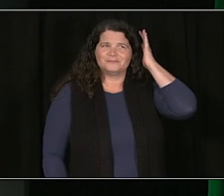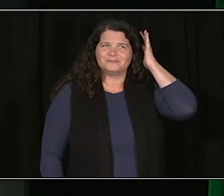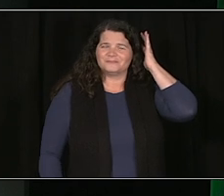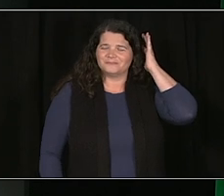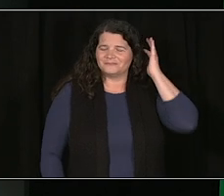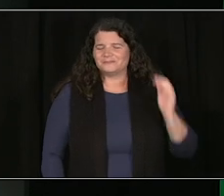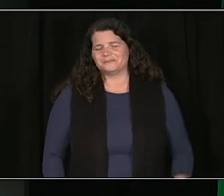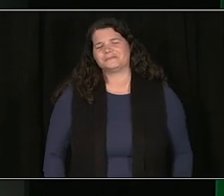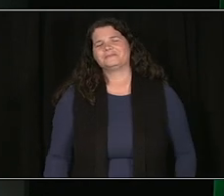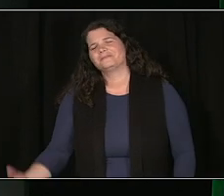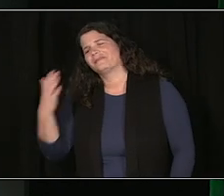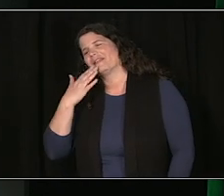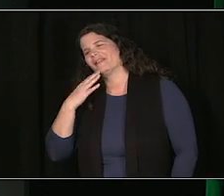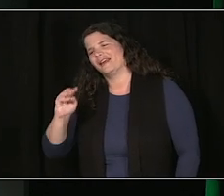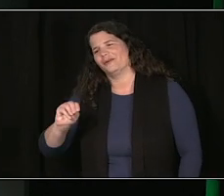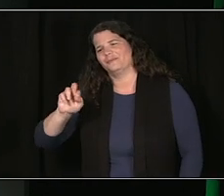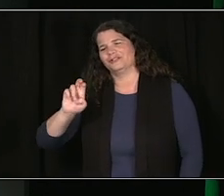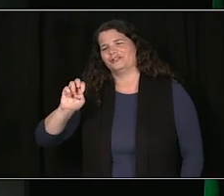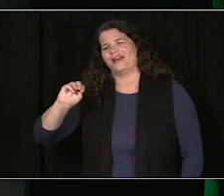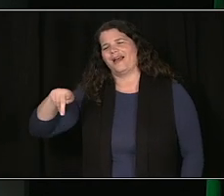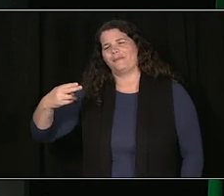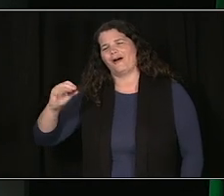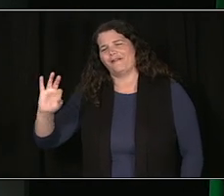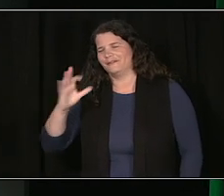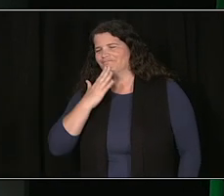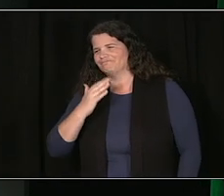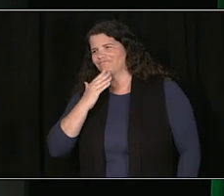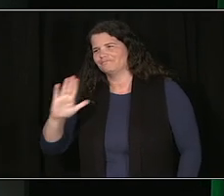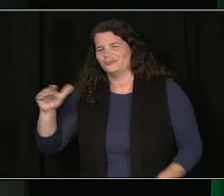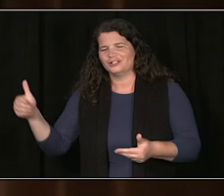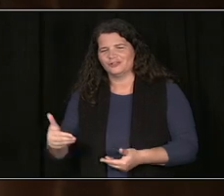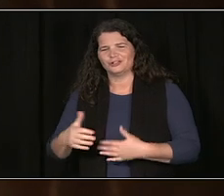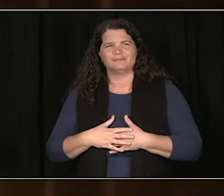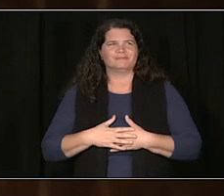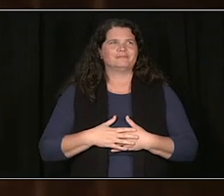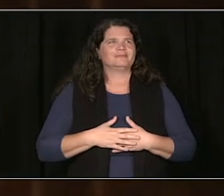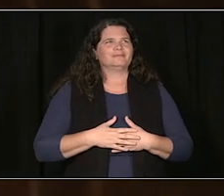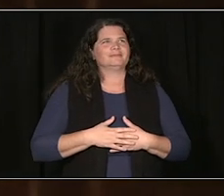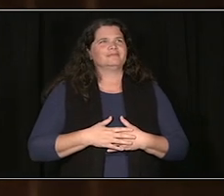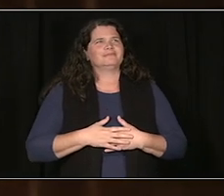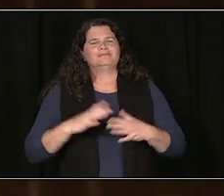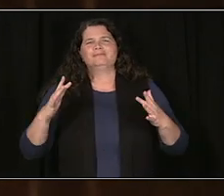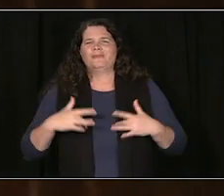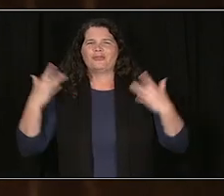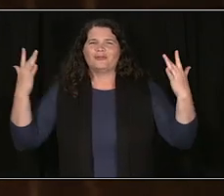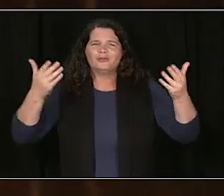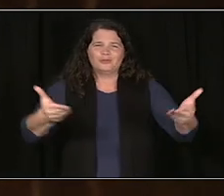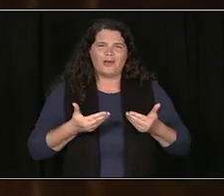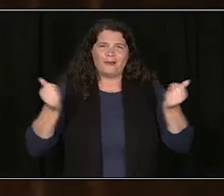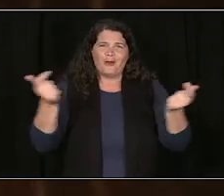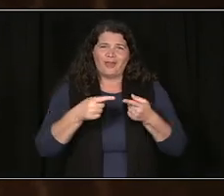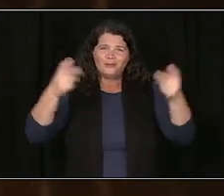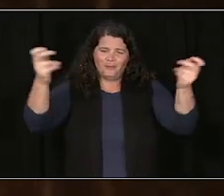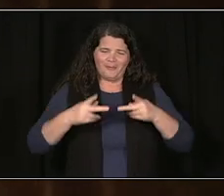Thank you, Mr. Emhoff, for that kind introduction. I'm honored to welcome you back to the Motion Picture Association. Good evening,